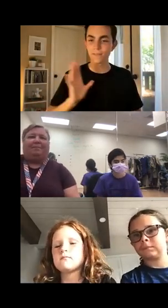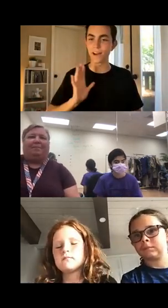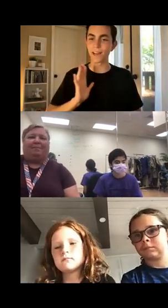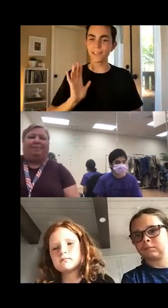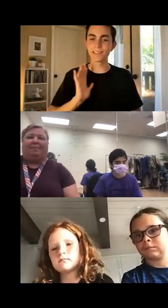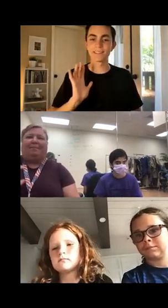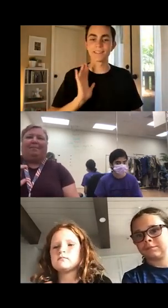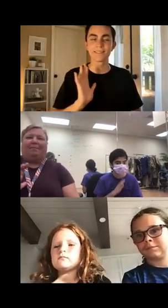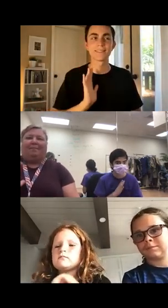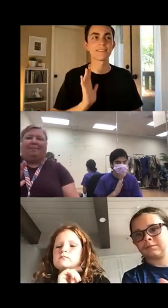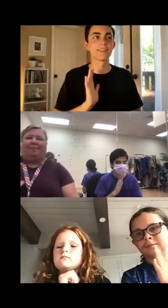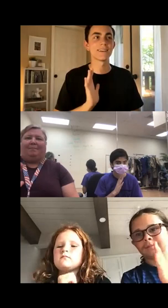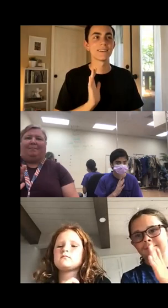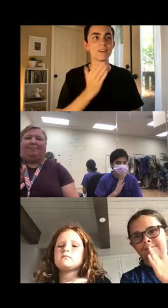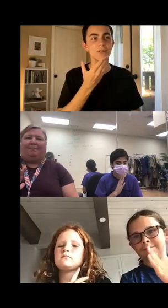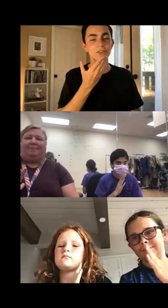fine,